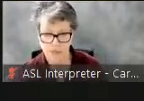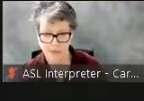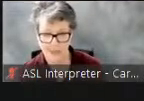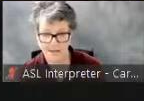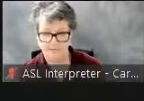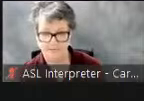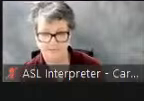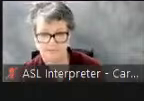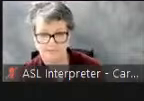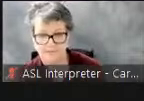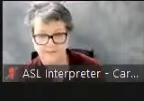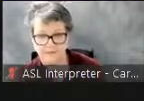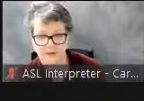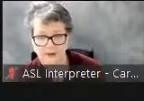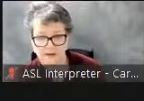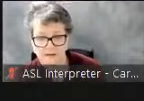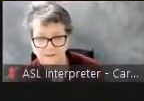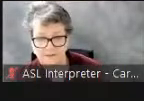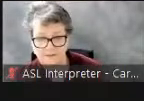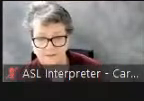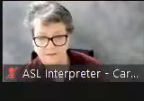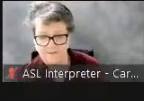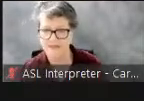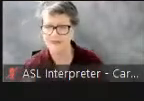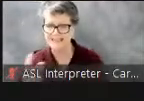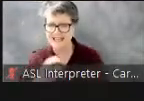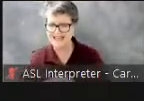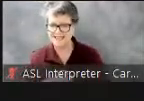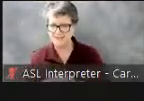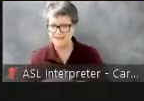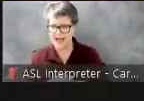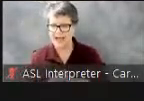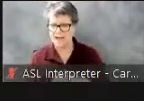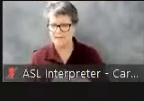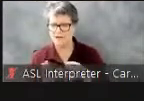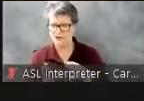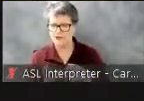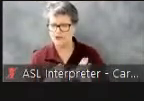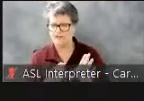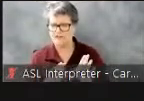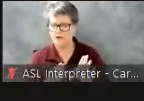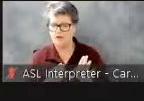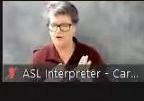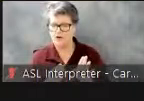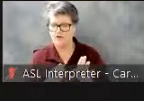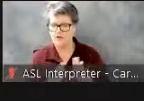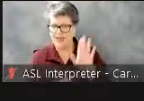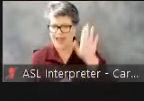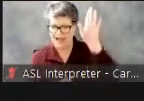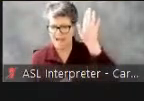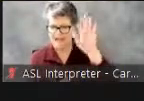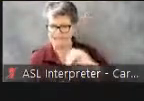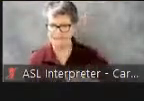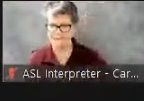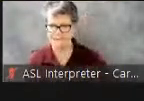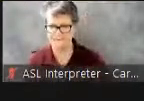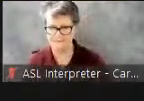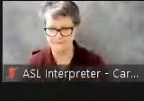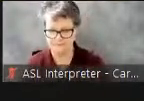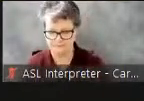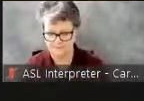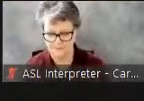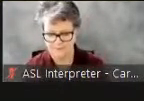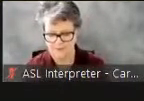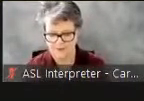Let me give some time to shift over to hand raise. And Digna